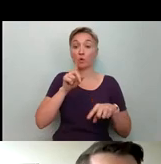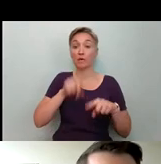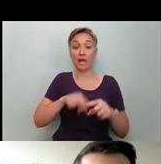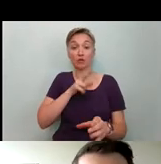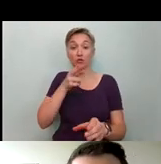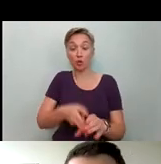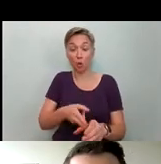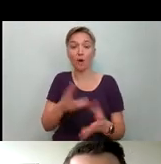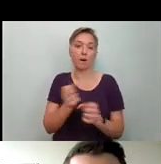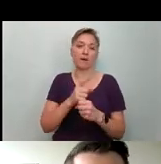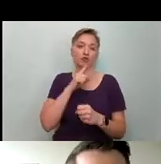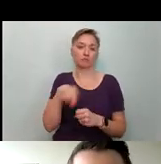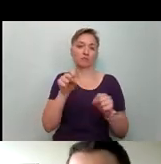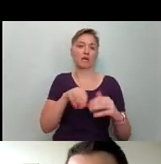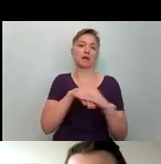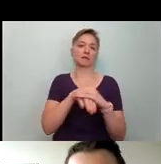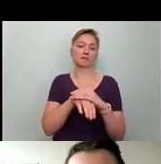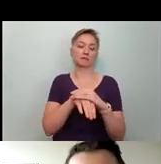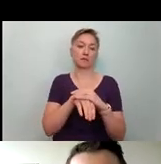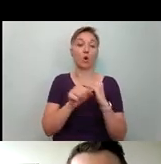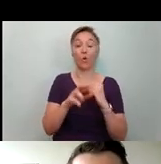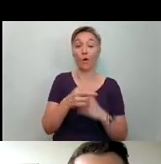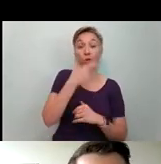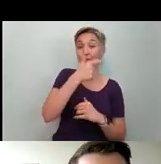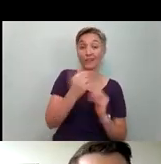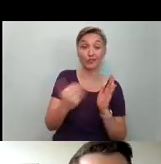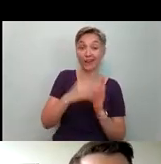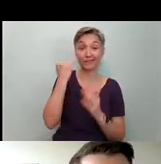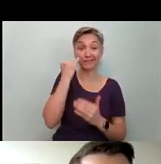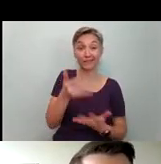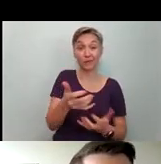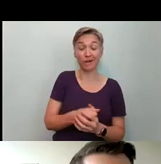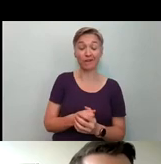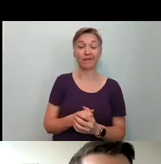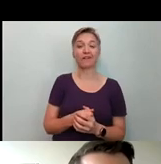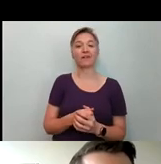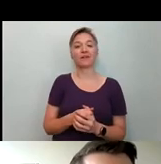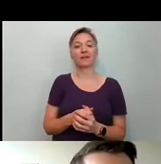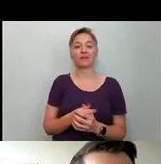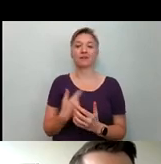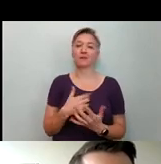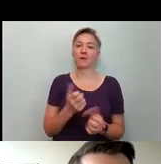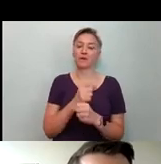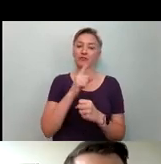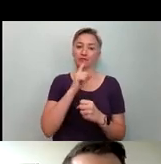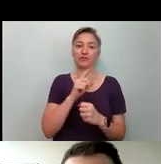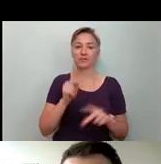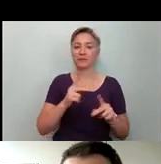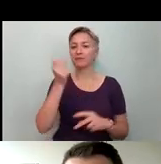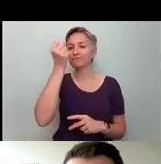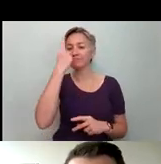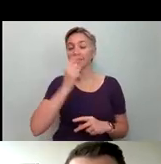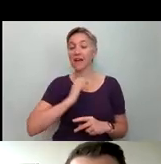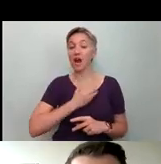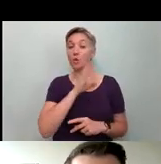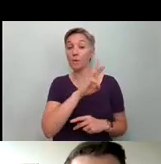to you all to, I guess, sit through again, if you like, and want to make sure that people understand our website will